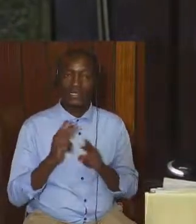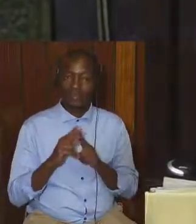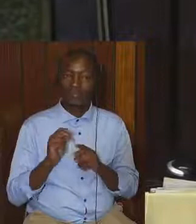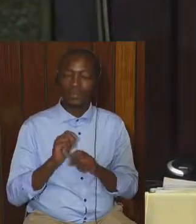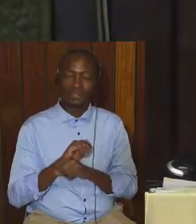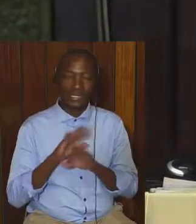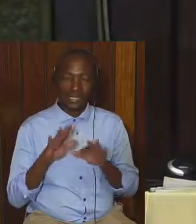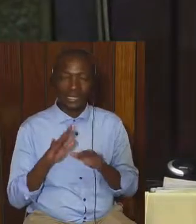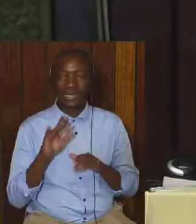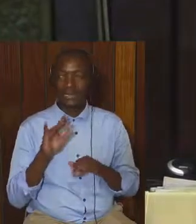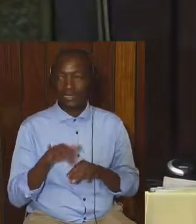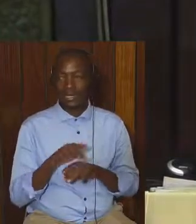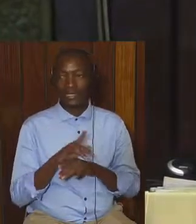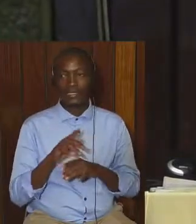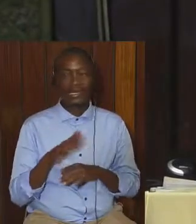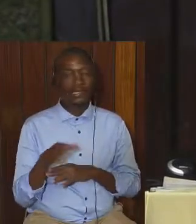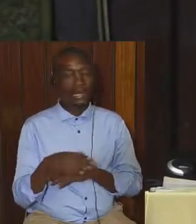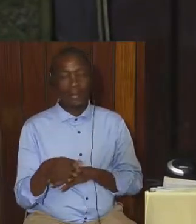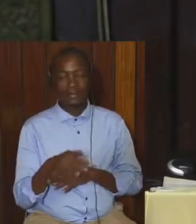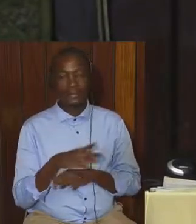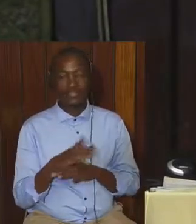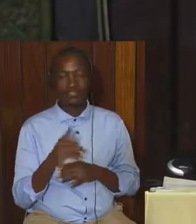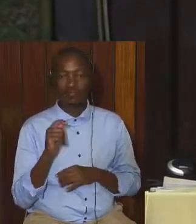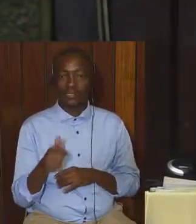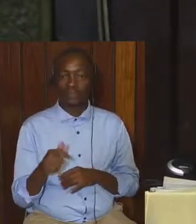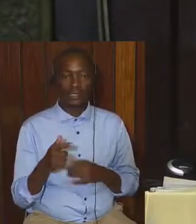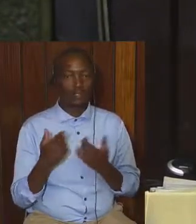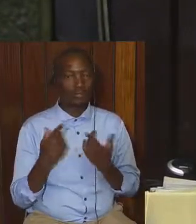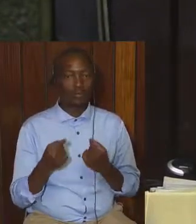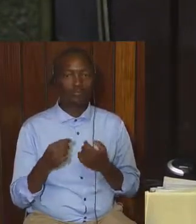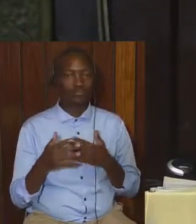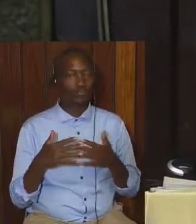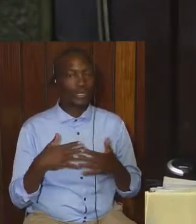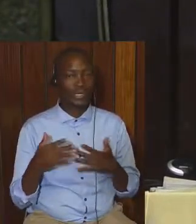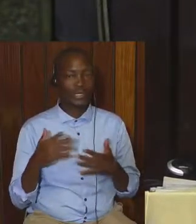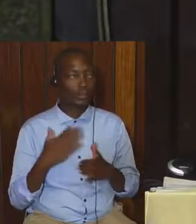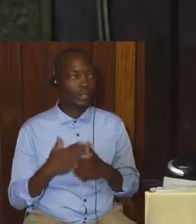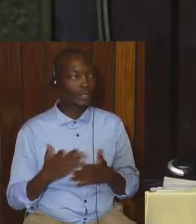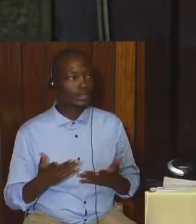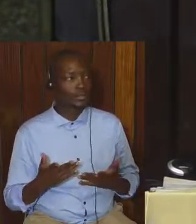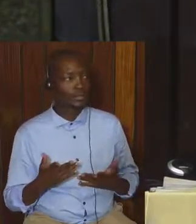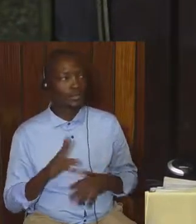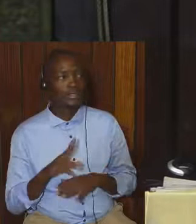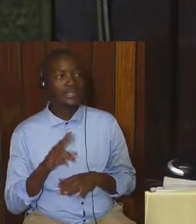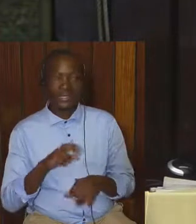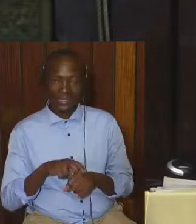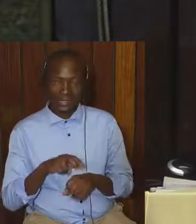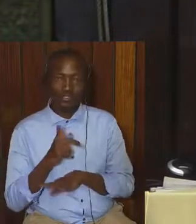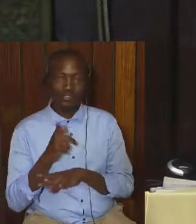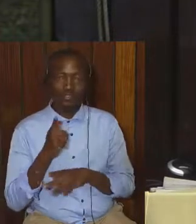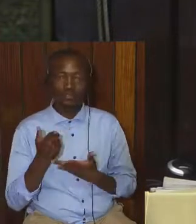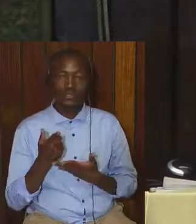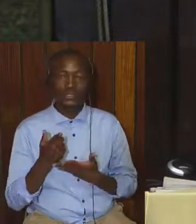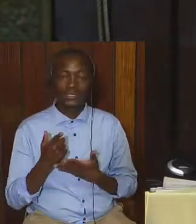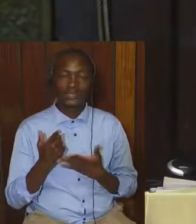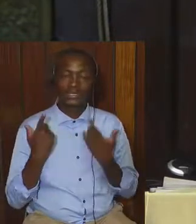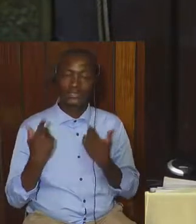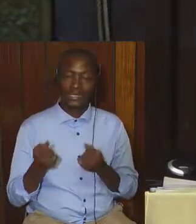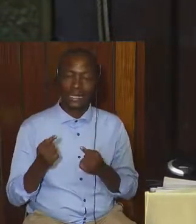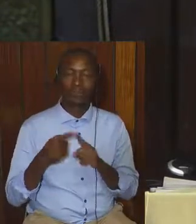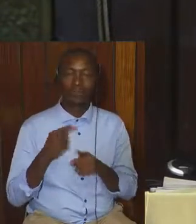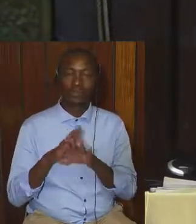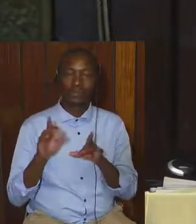in the absence of any payment, they are not going to do any job. I think that's what needs to be expedited from the department